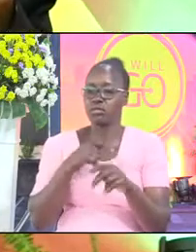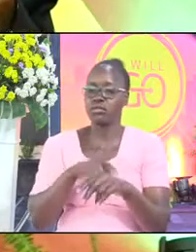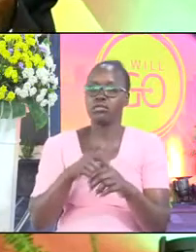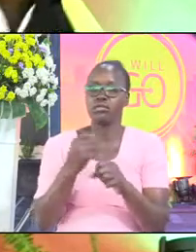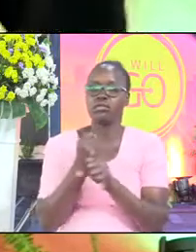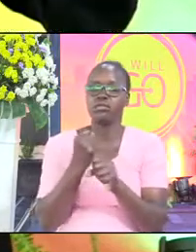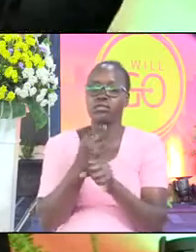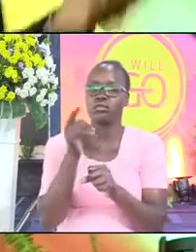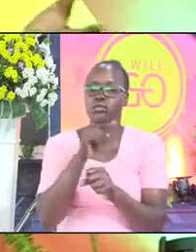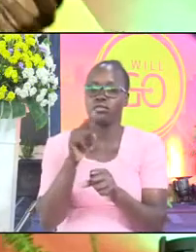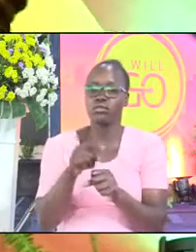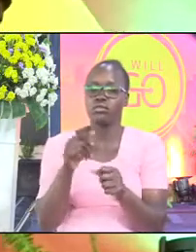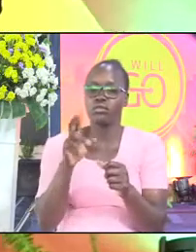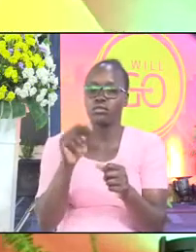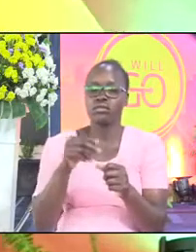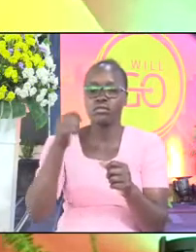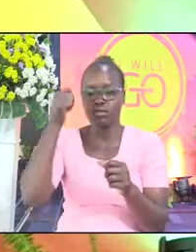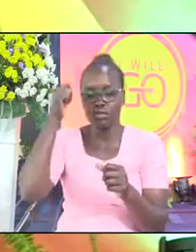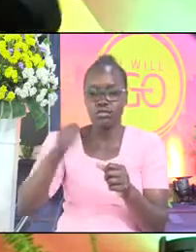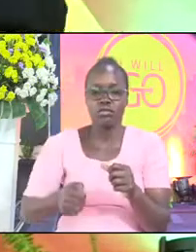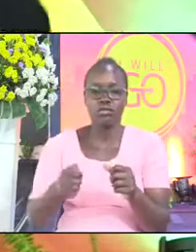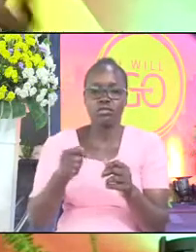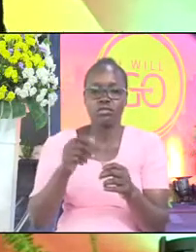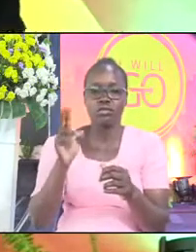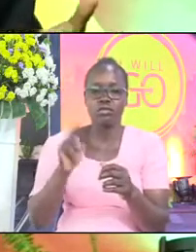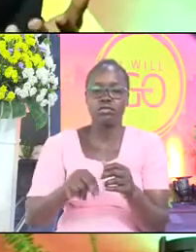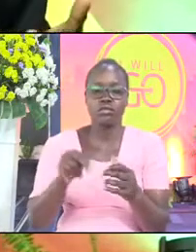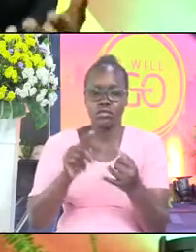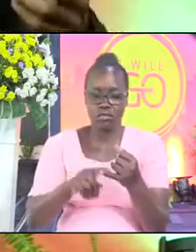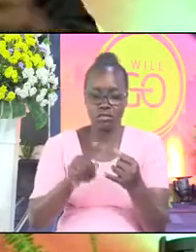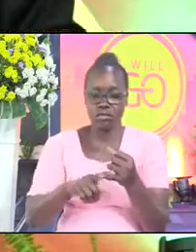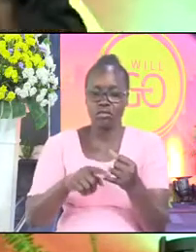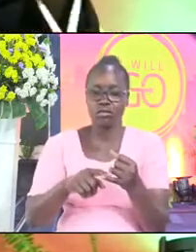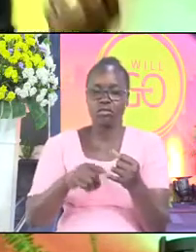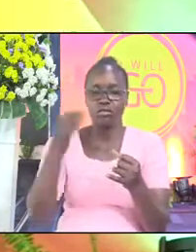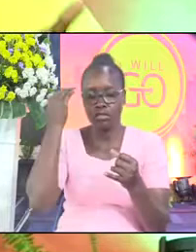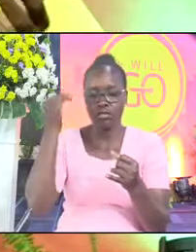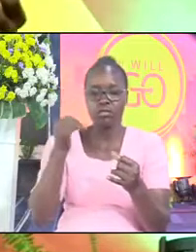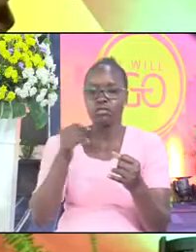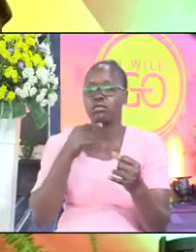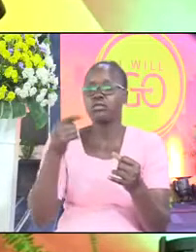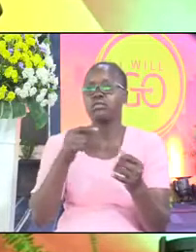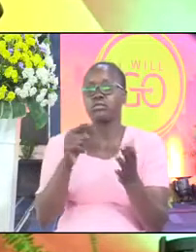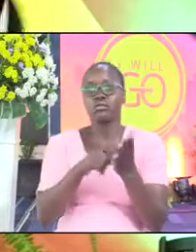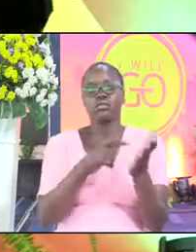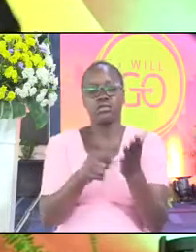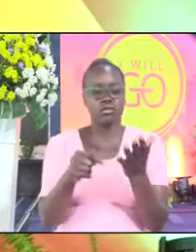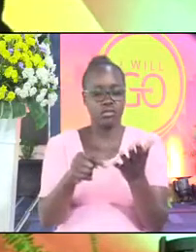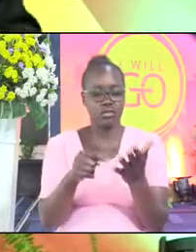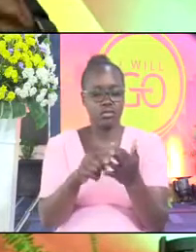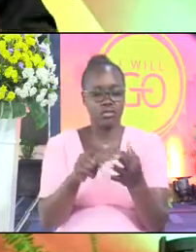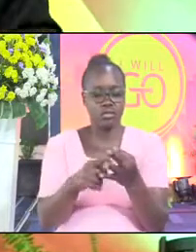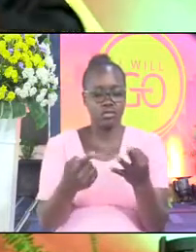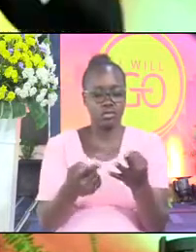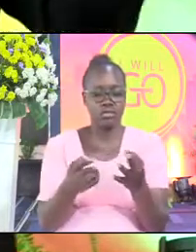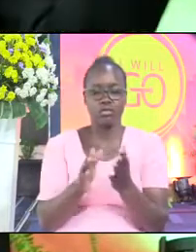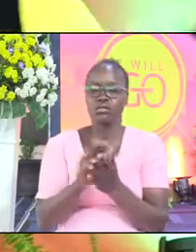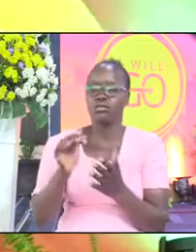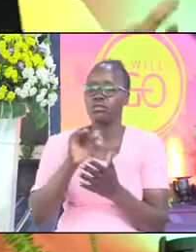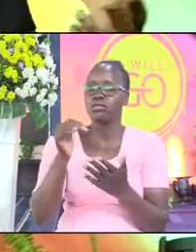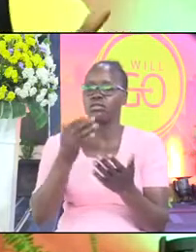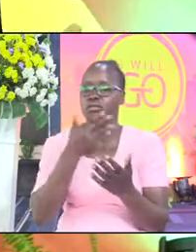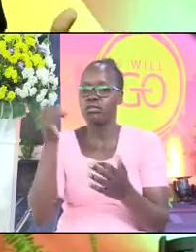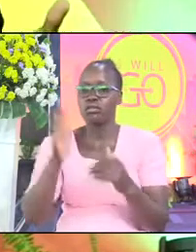wrong. No judge, no jury to declare me guilty. The master knows me better